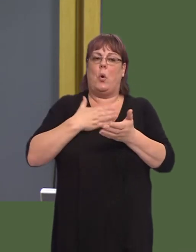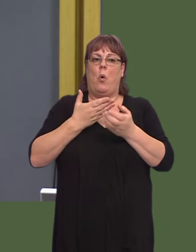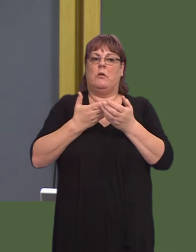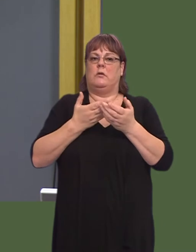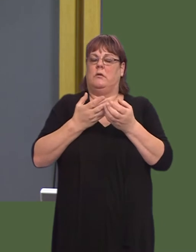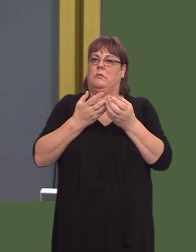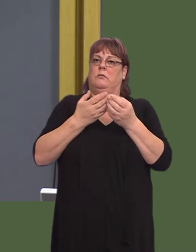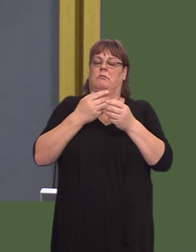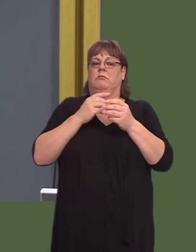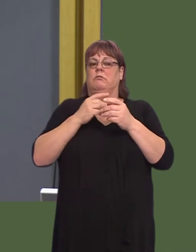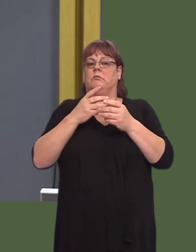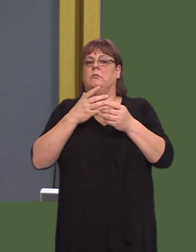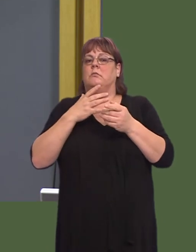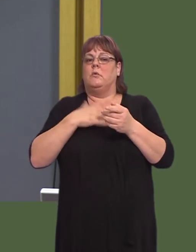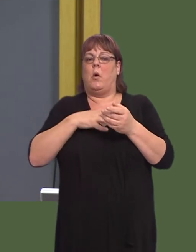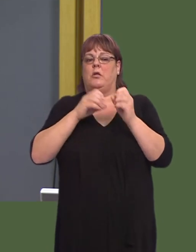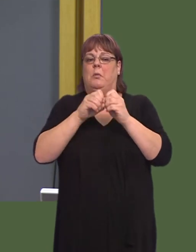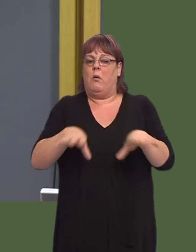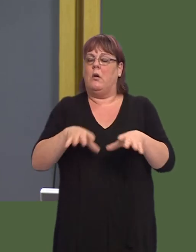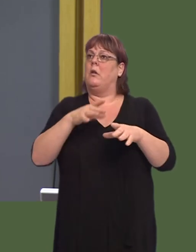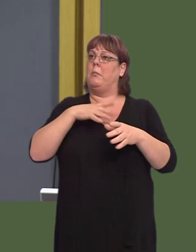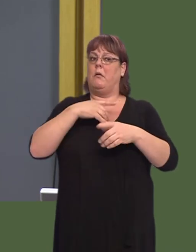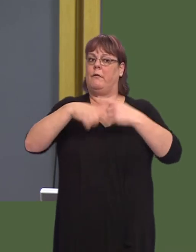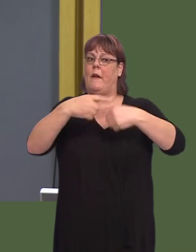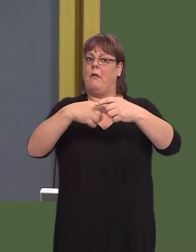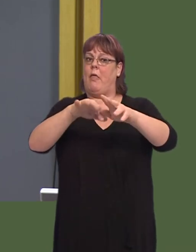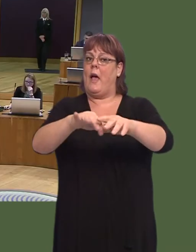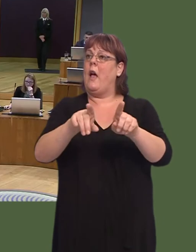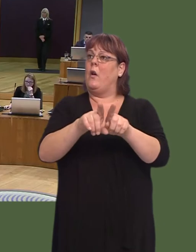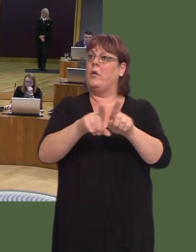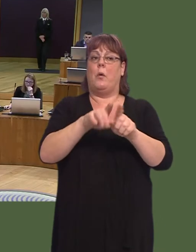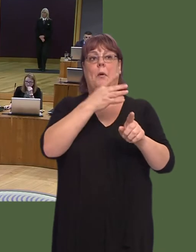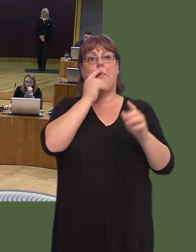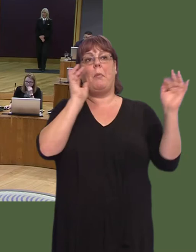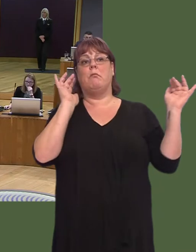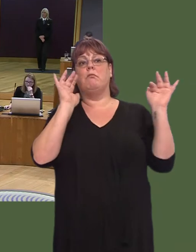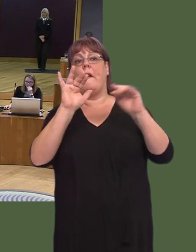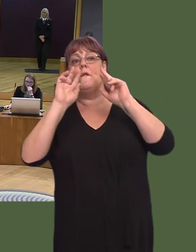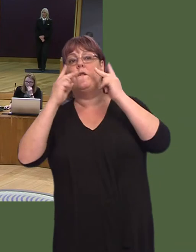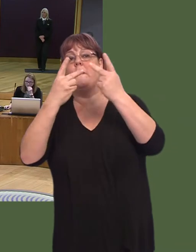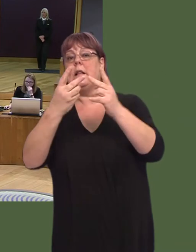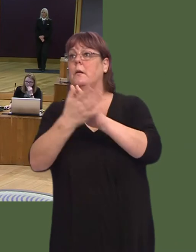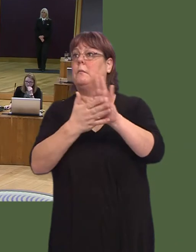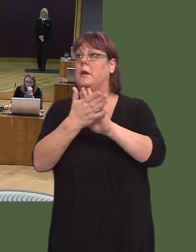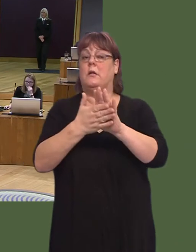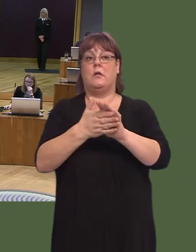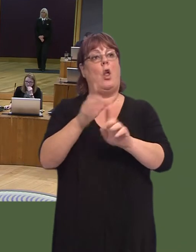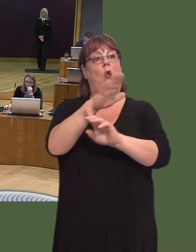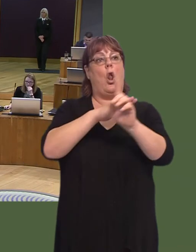the potential, the potential opportunities that they bring to strengthen the local economy? I do, and I think the